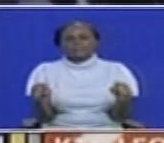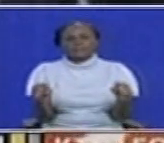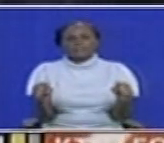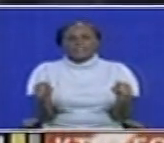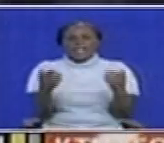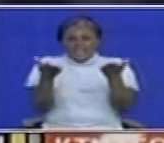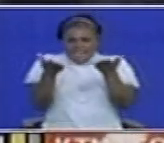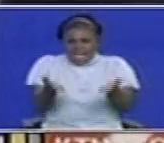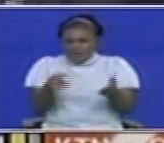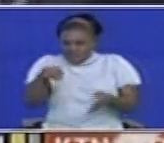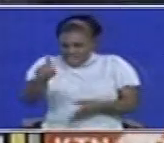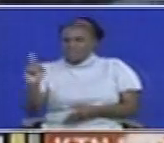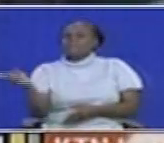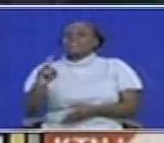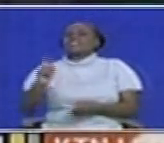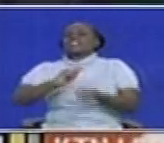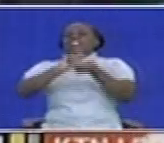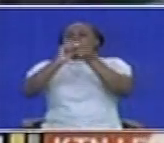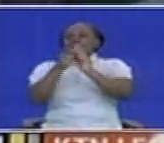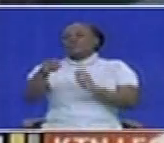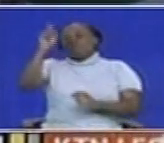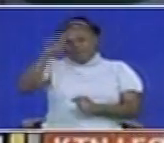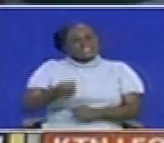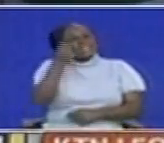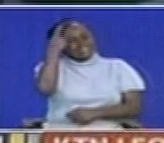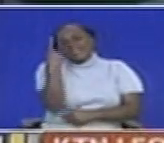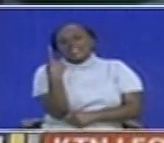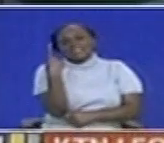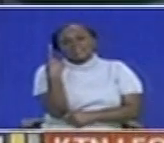Sasa amekuwa rais, asema you have to understand me. Understand me.